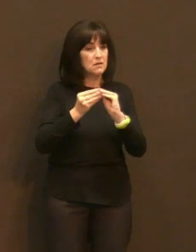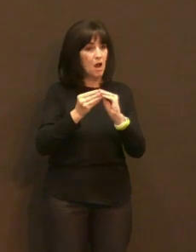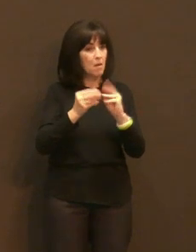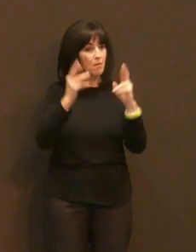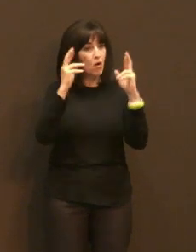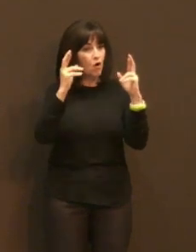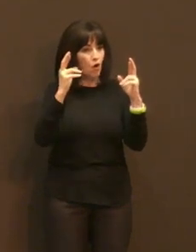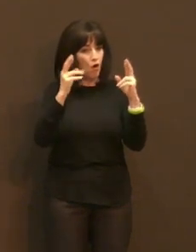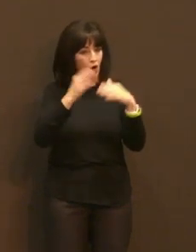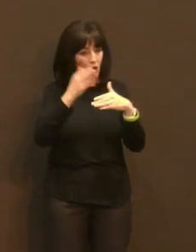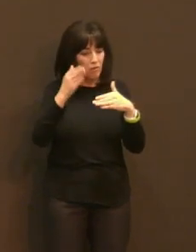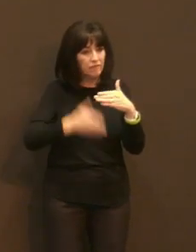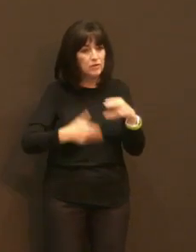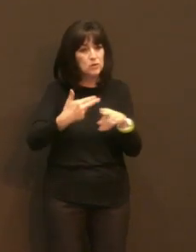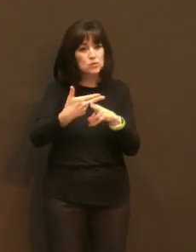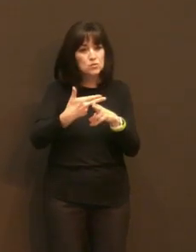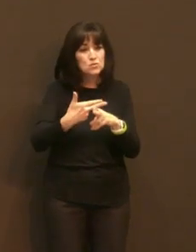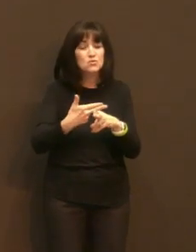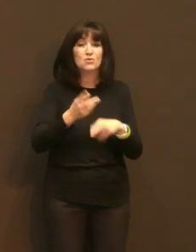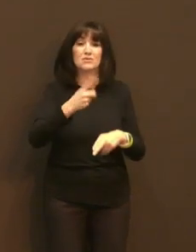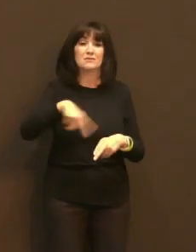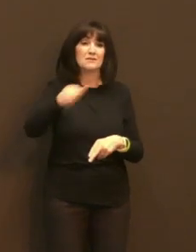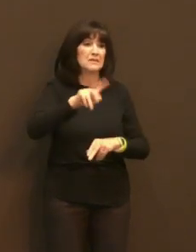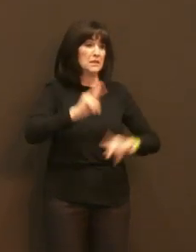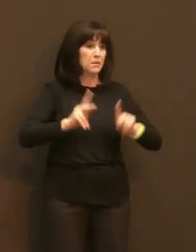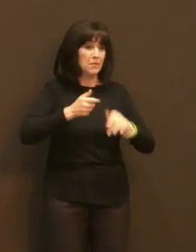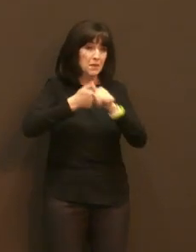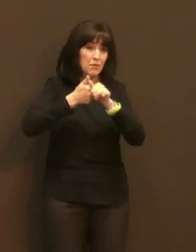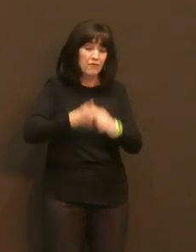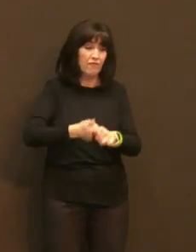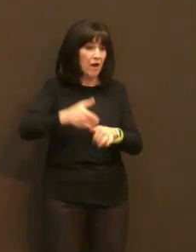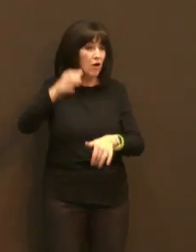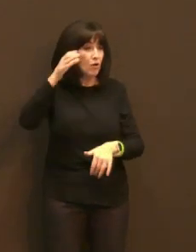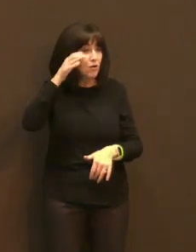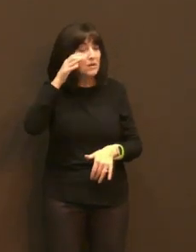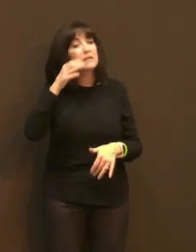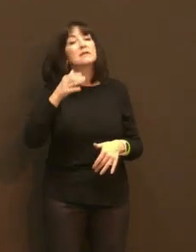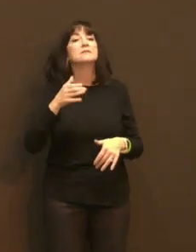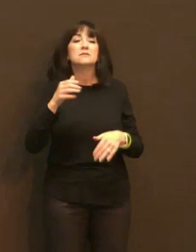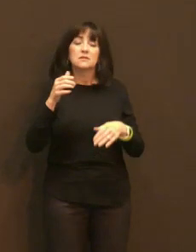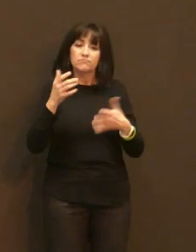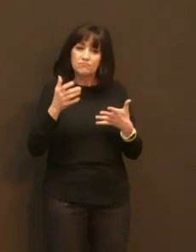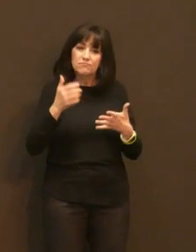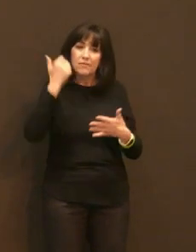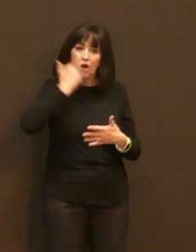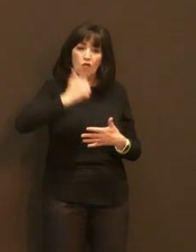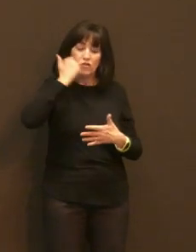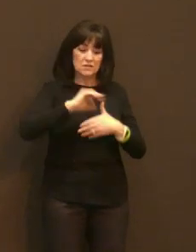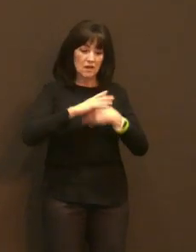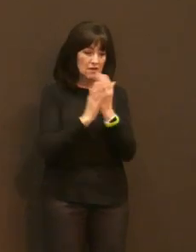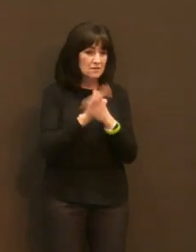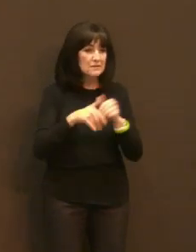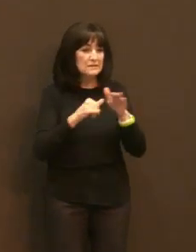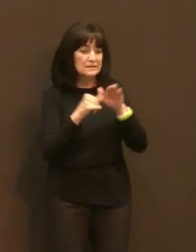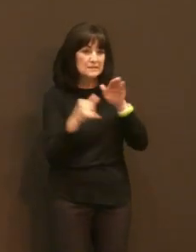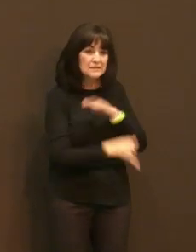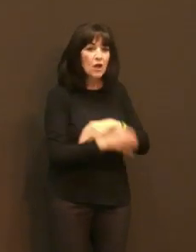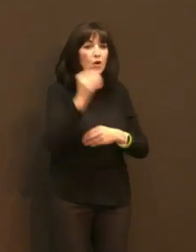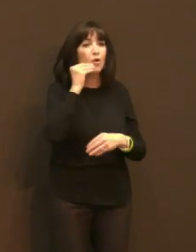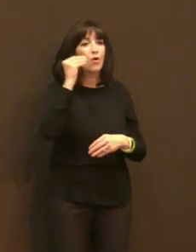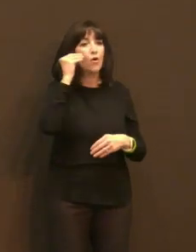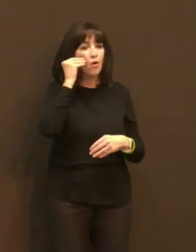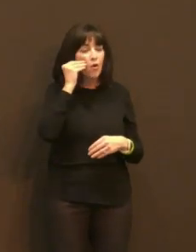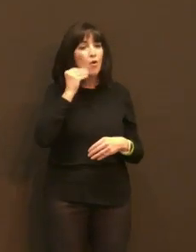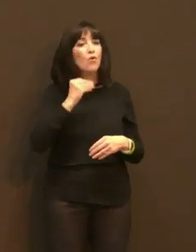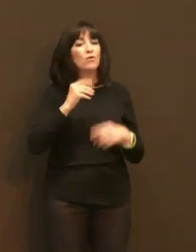social distancing, practicing appropriate hygiene, staying safe in public, staying at home. But when you have to go out to the